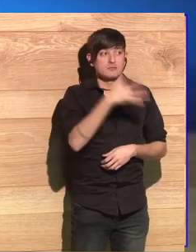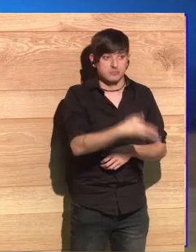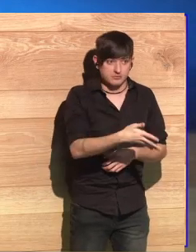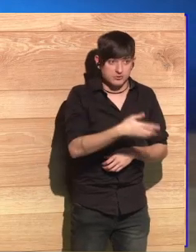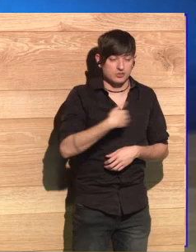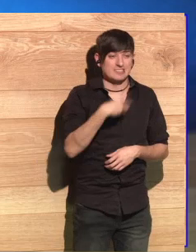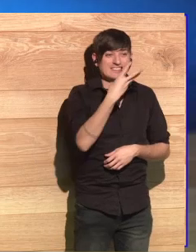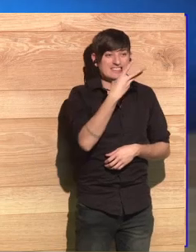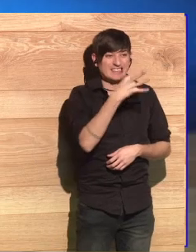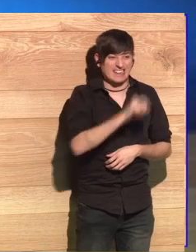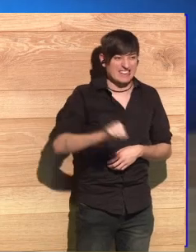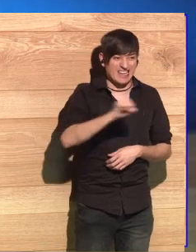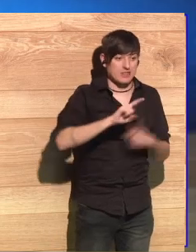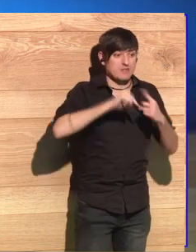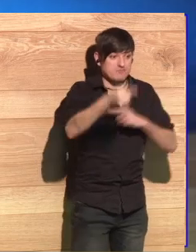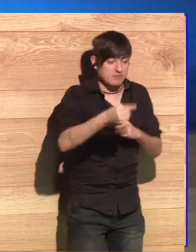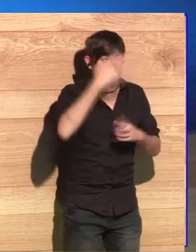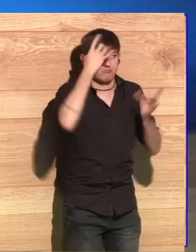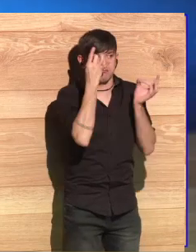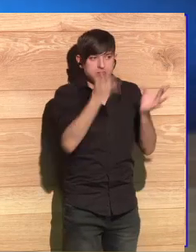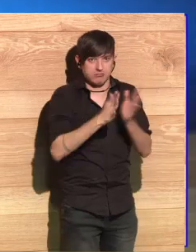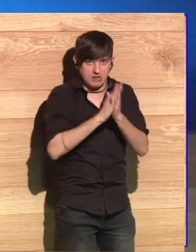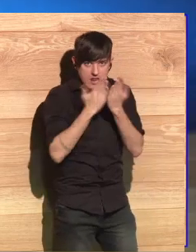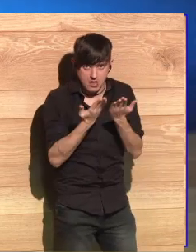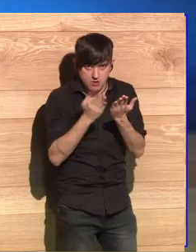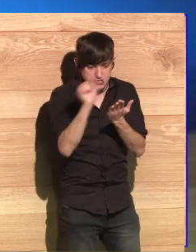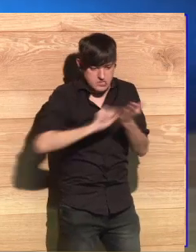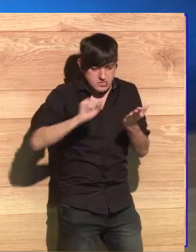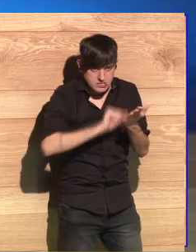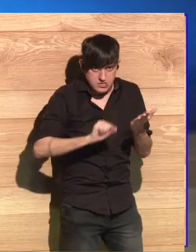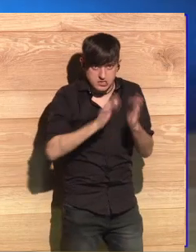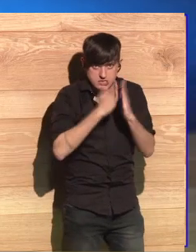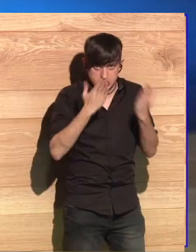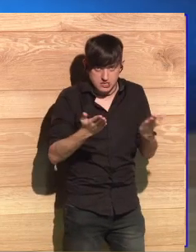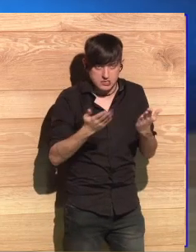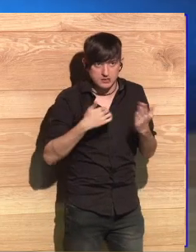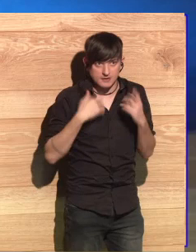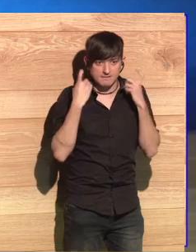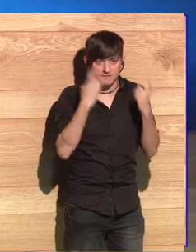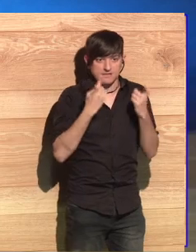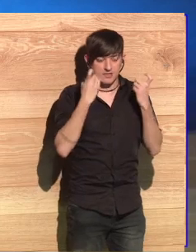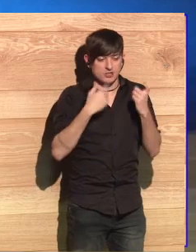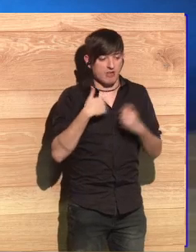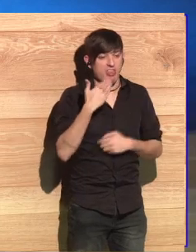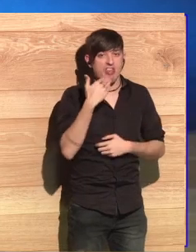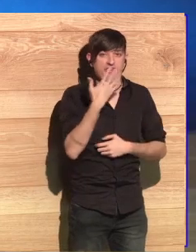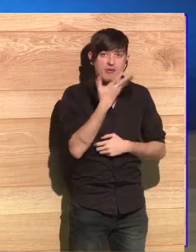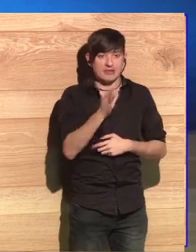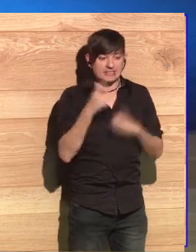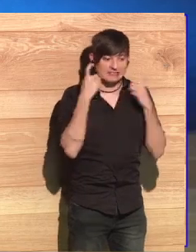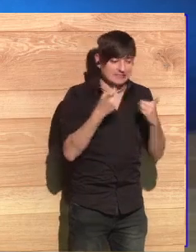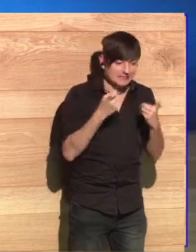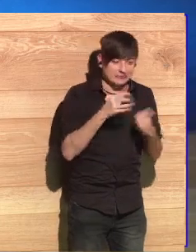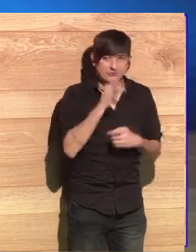book. I tried to write it when I was in my 50s, and I was still so embarrassed by